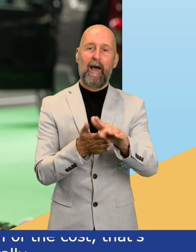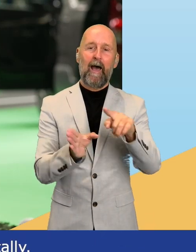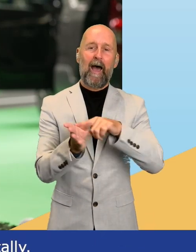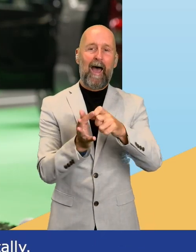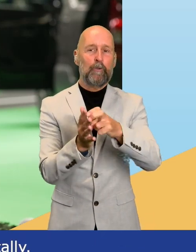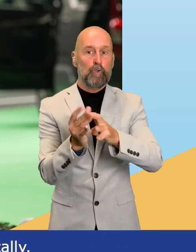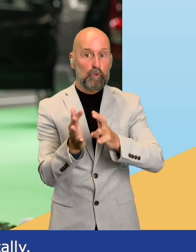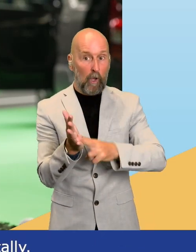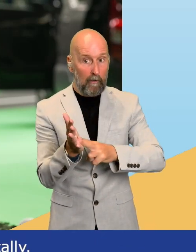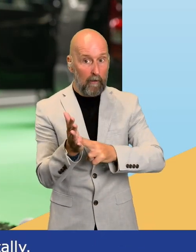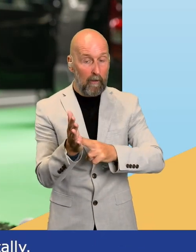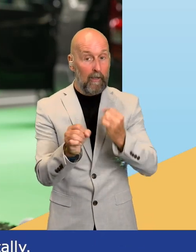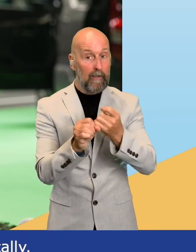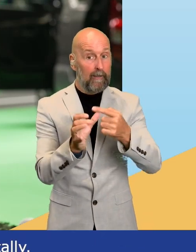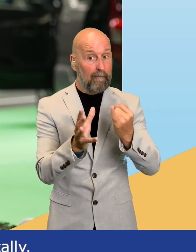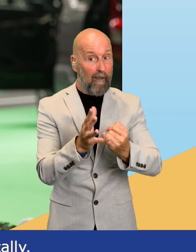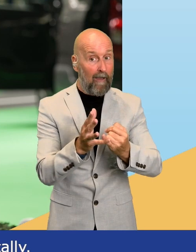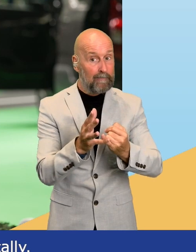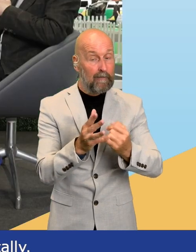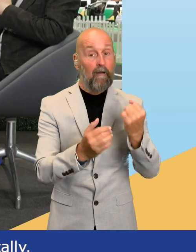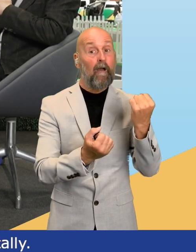widely available?